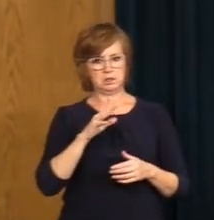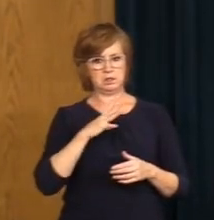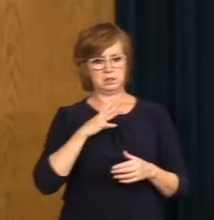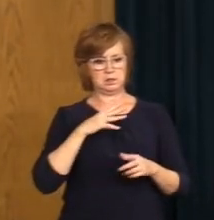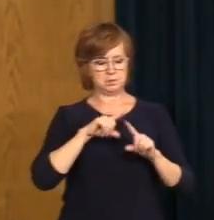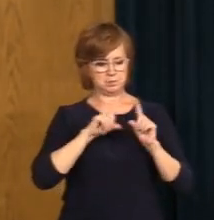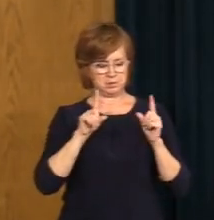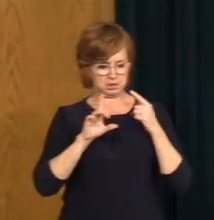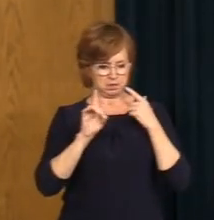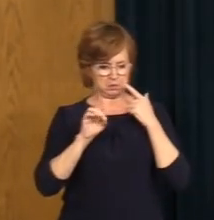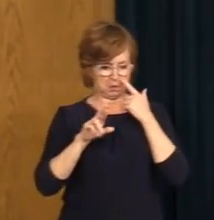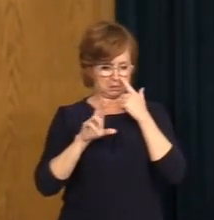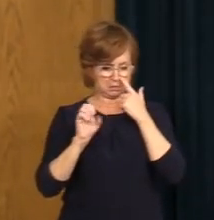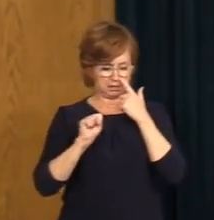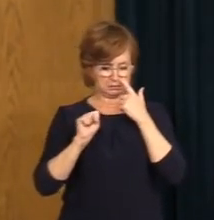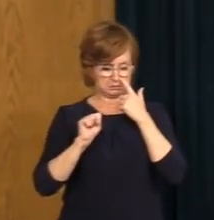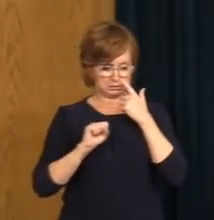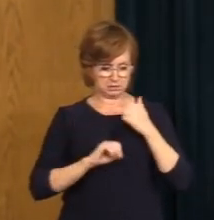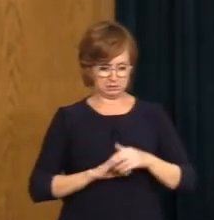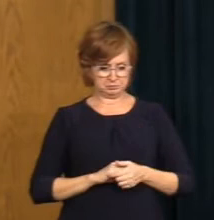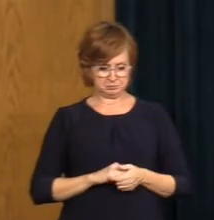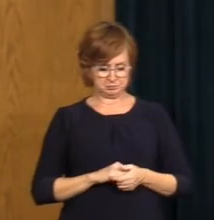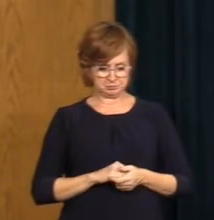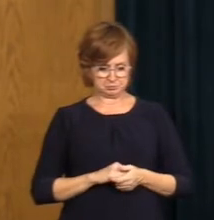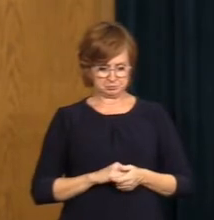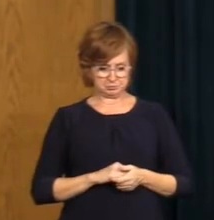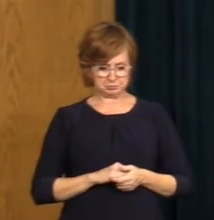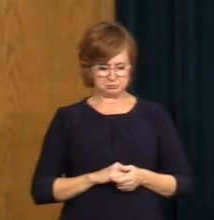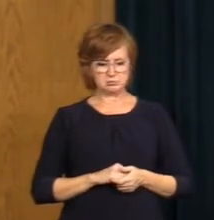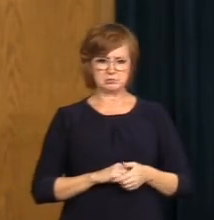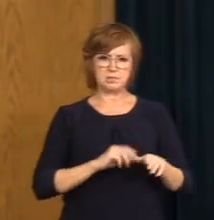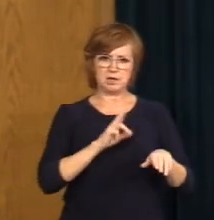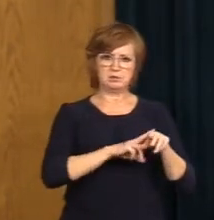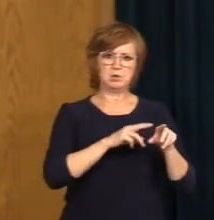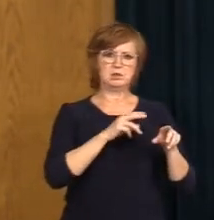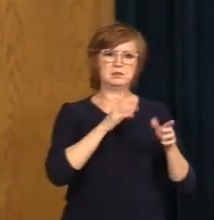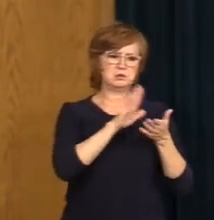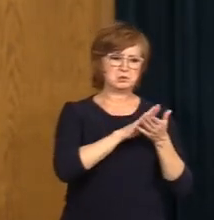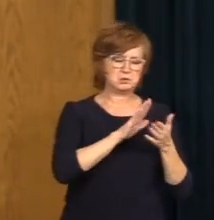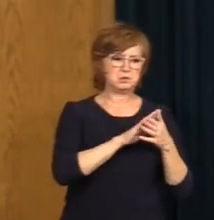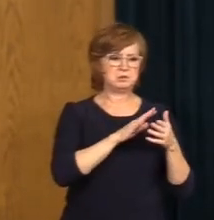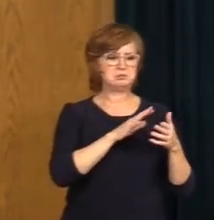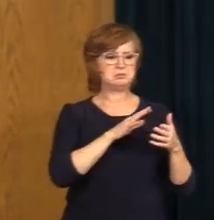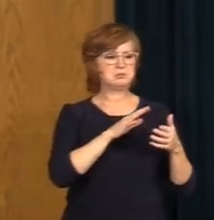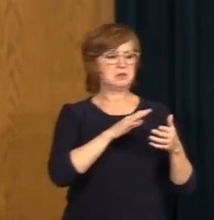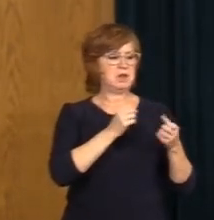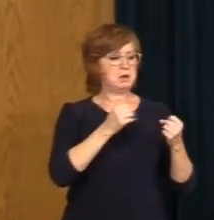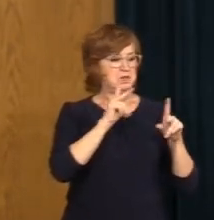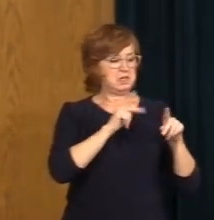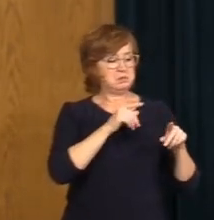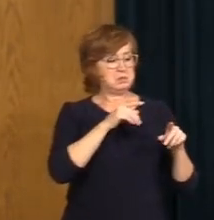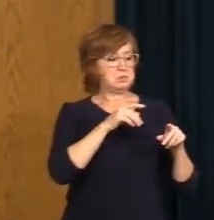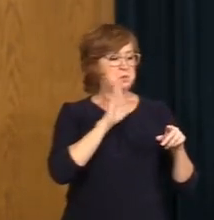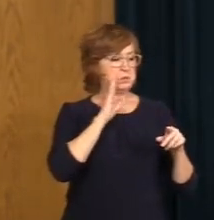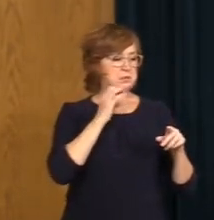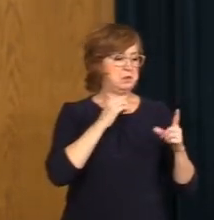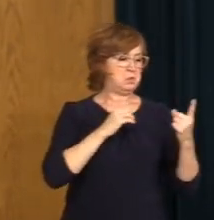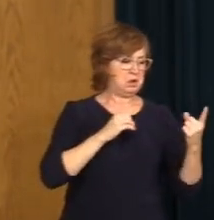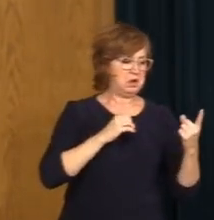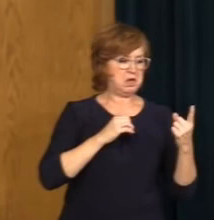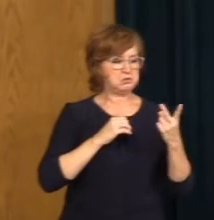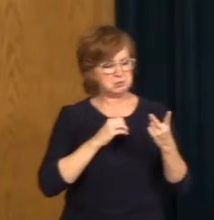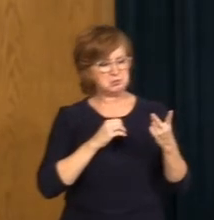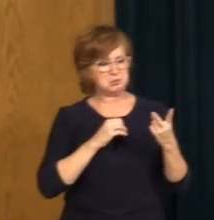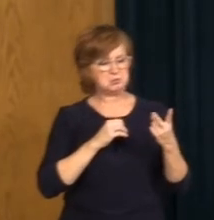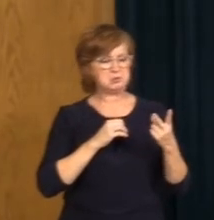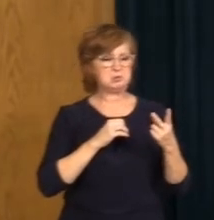that, seeing a case or two in schools is to be expected. Is that kind of how you foresee this going for the rest of the